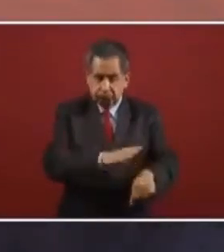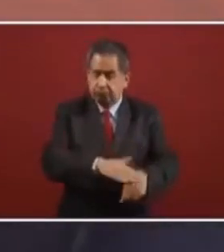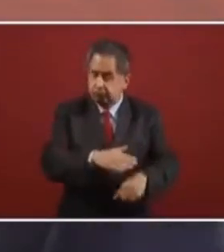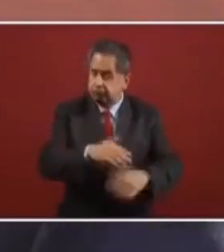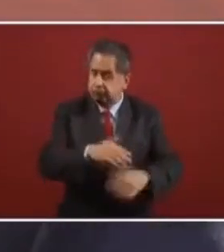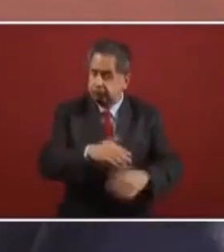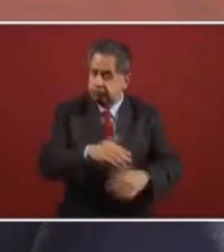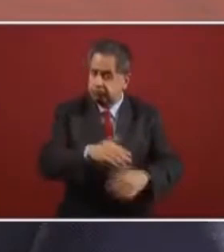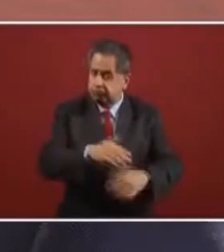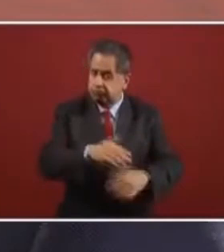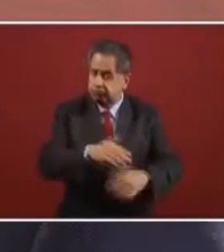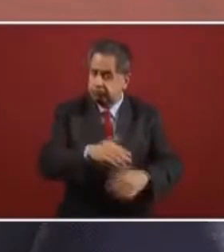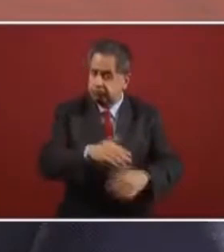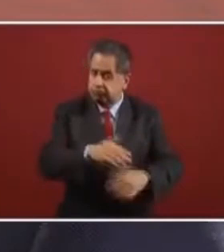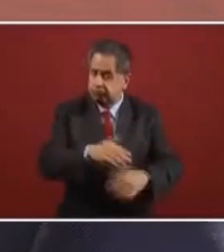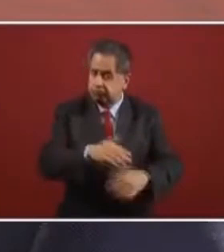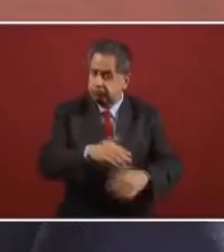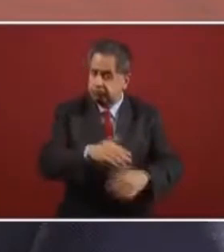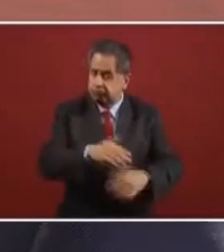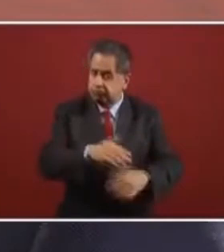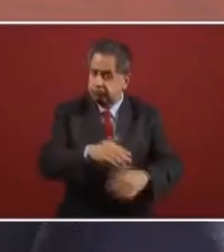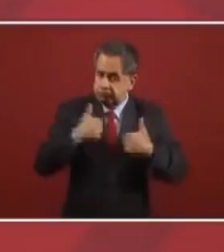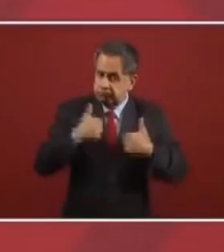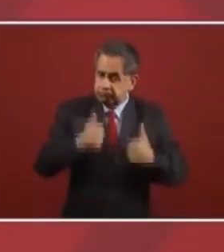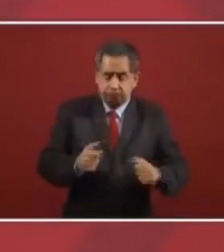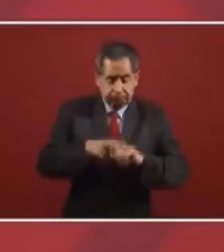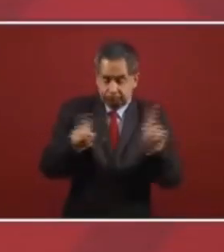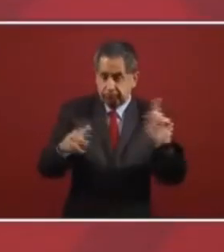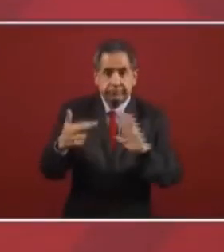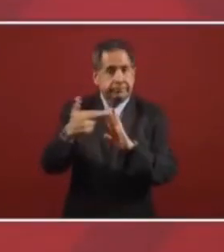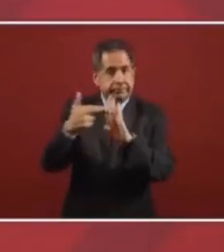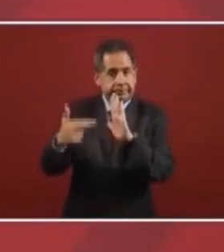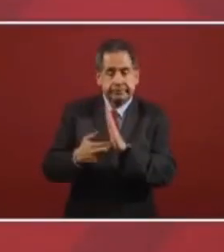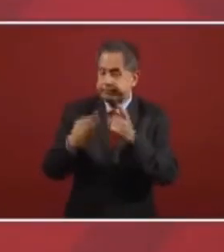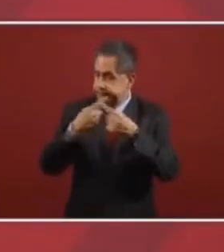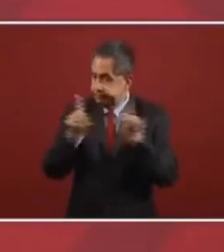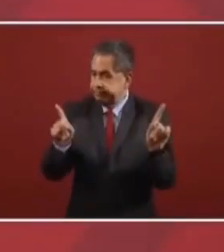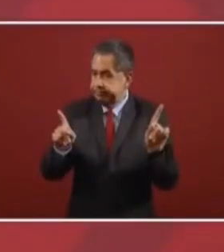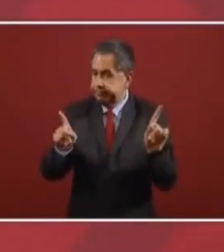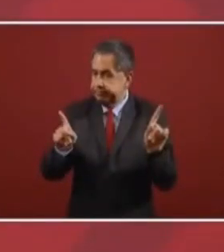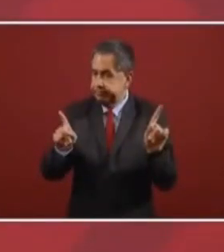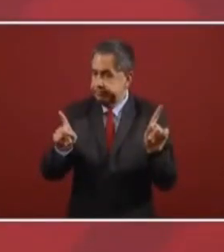otras reglas that the rules are different now para hacer